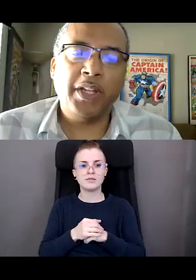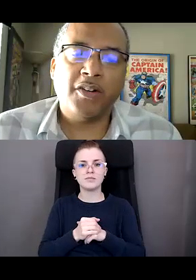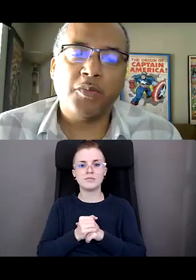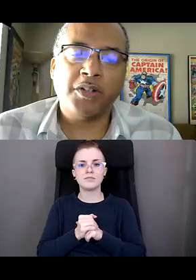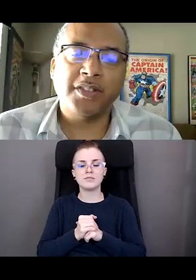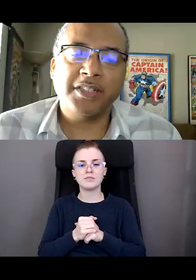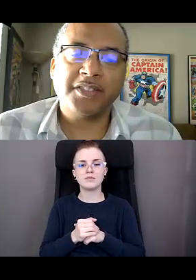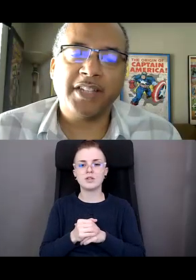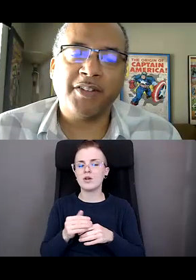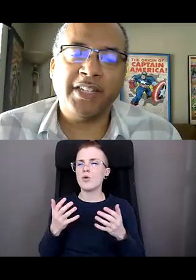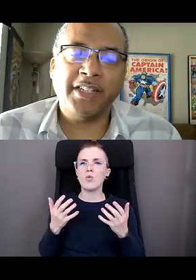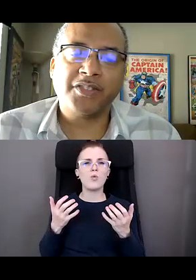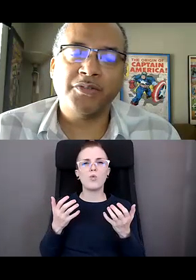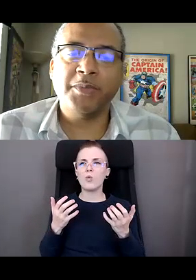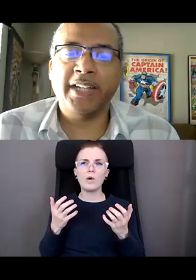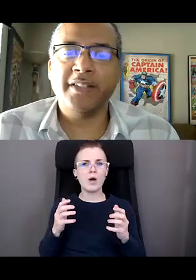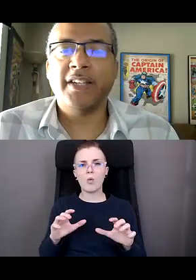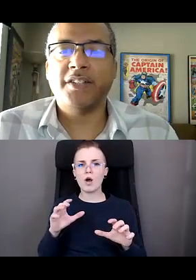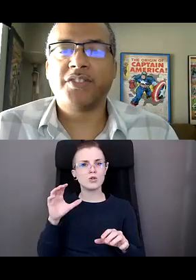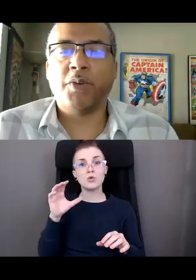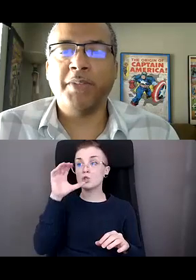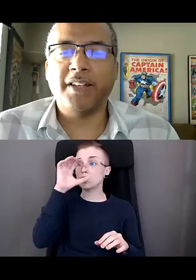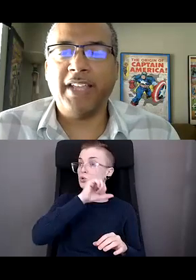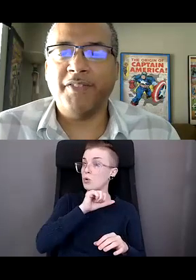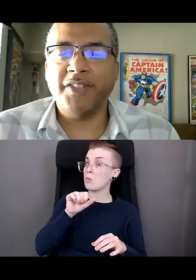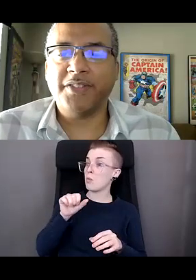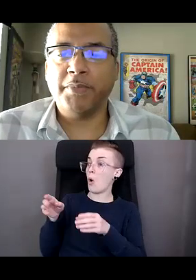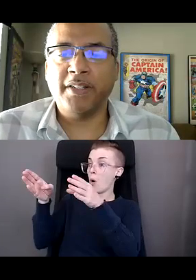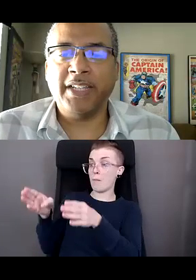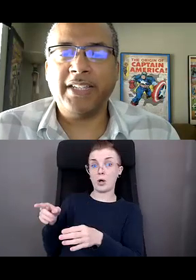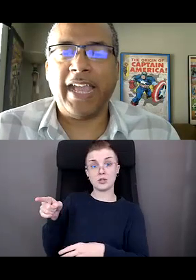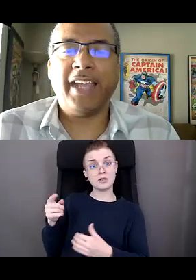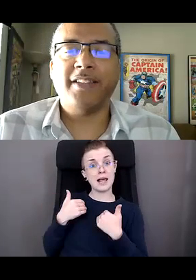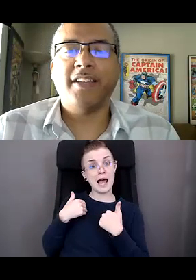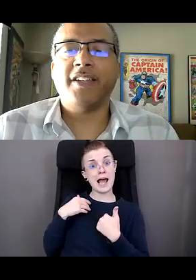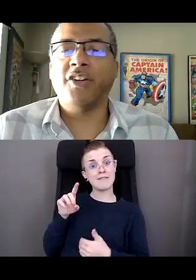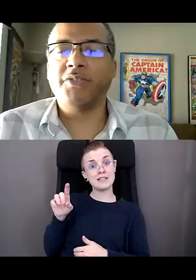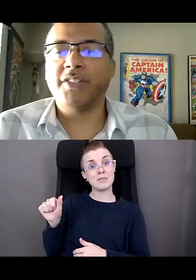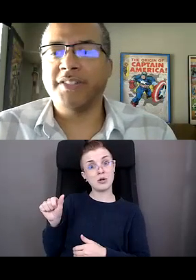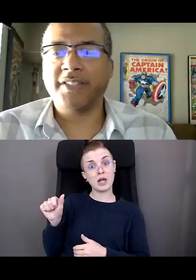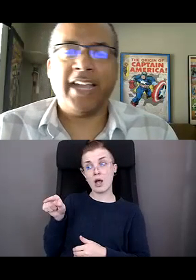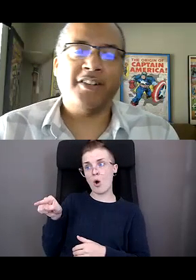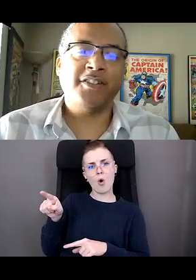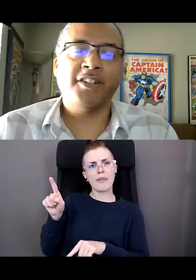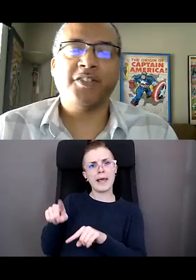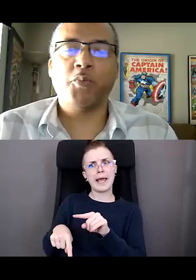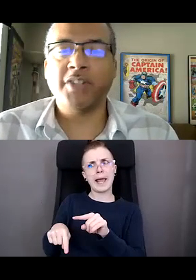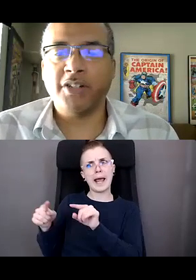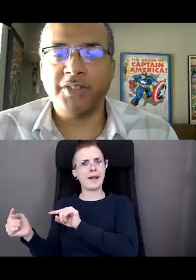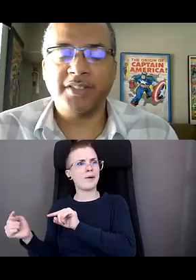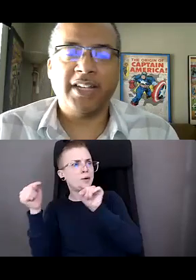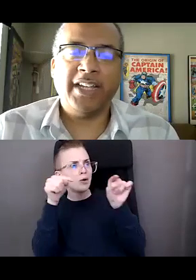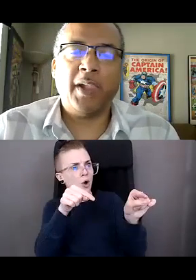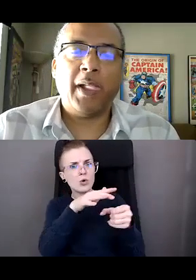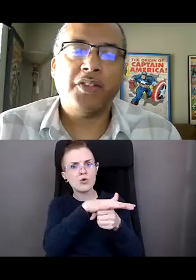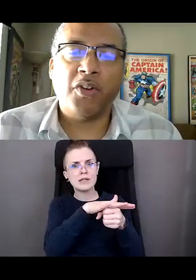So we don't want to necessarily assume that someone, because they have a disability, can't go to the site or doesn't want to go